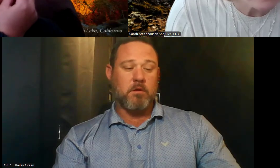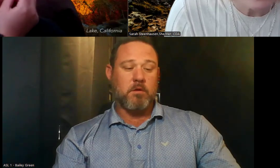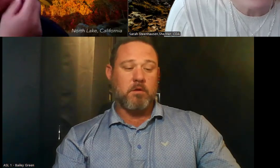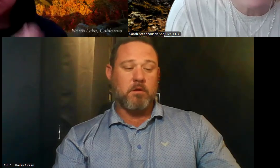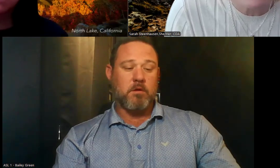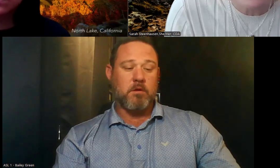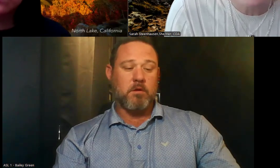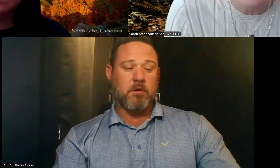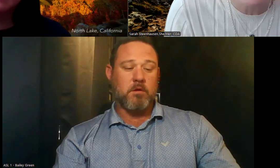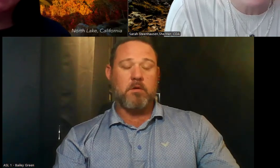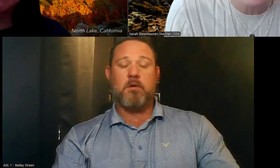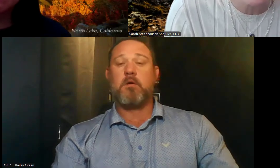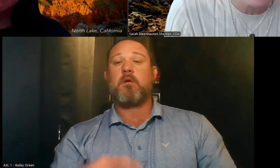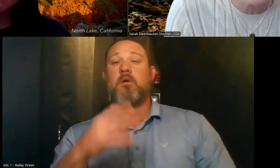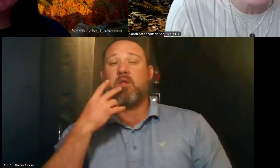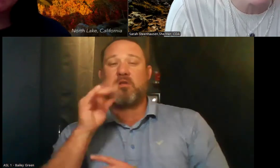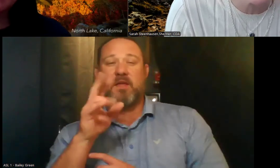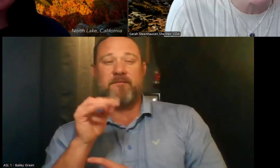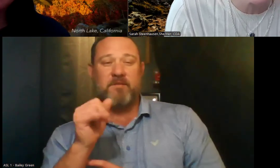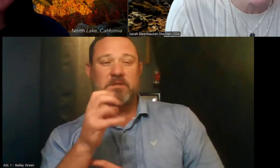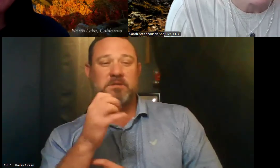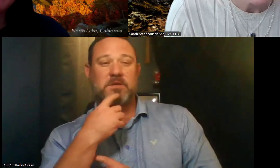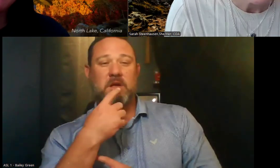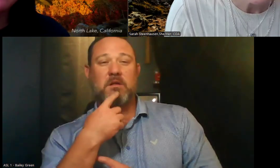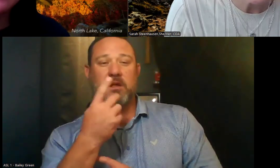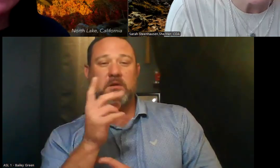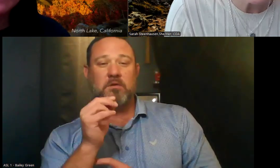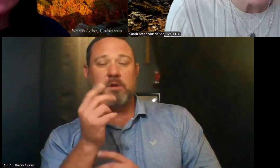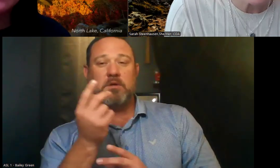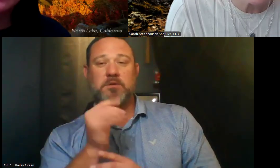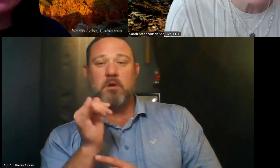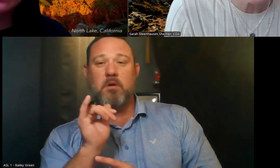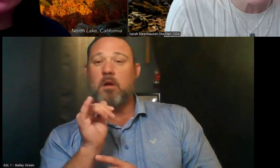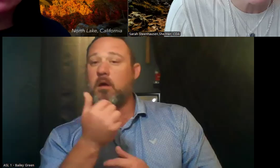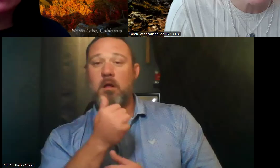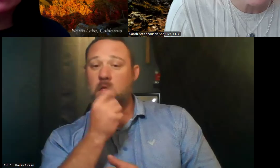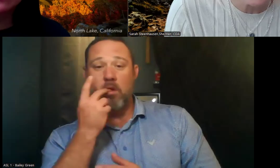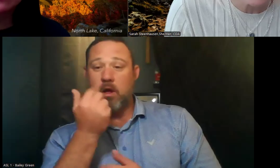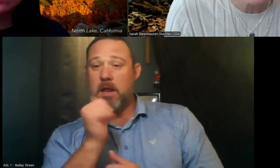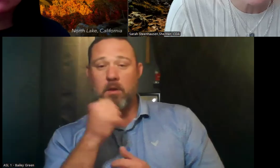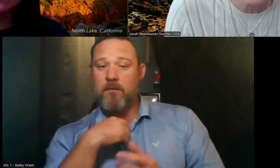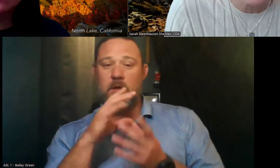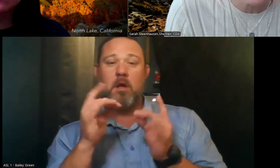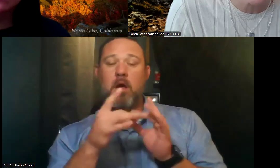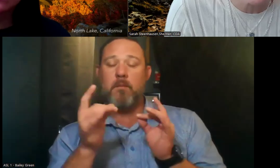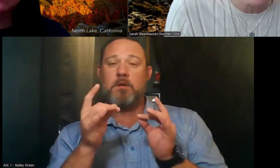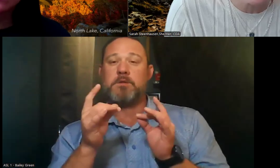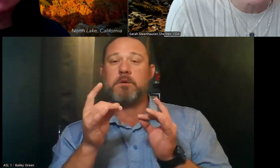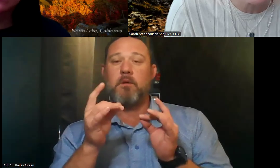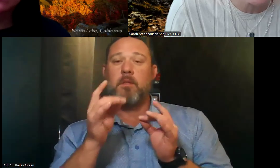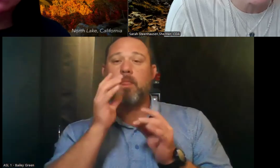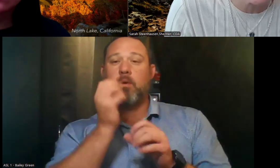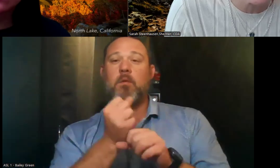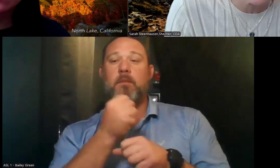Okay, it looks like Vince said they use that as well. So why don't we, doesn't look like anybody else has any comments. We'll make